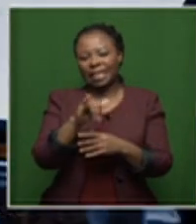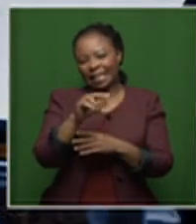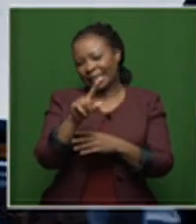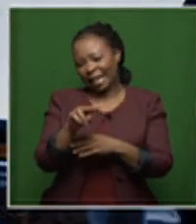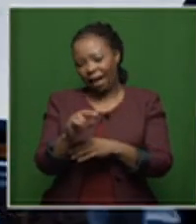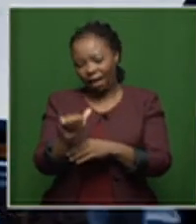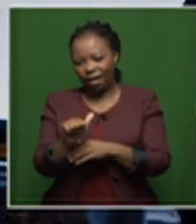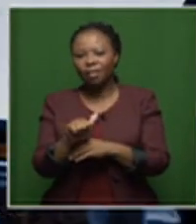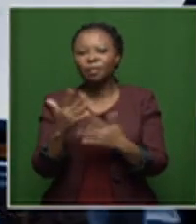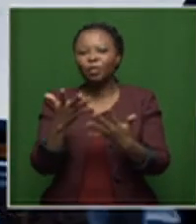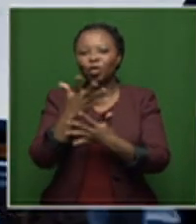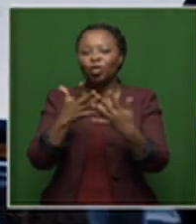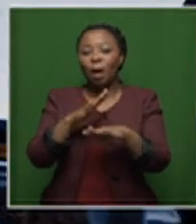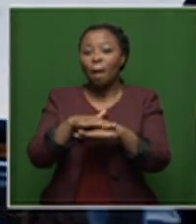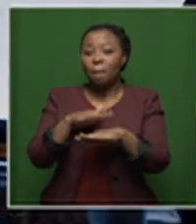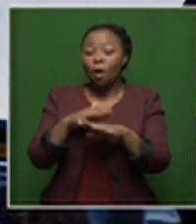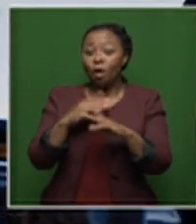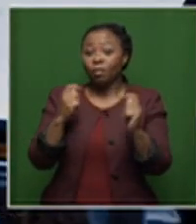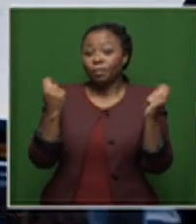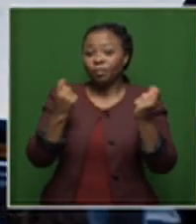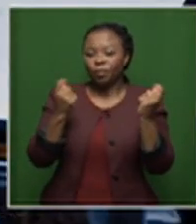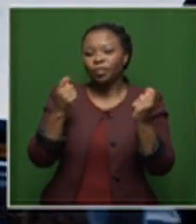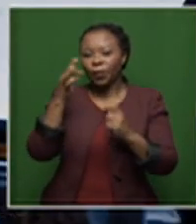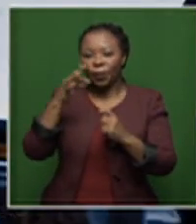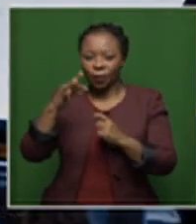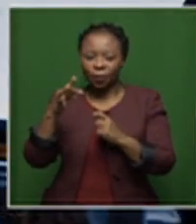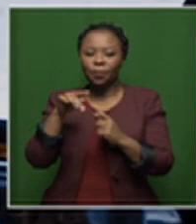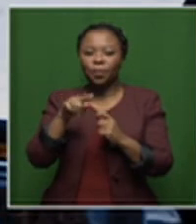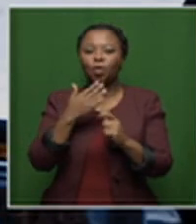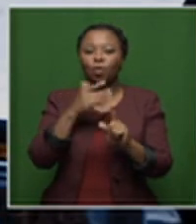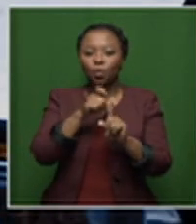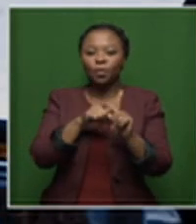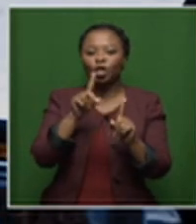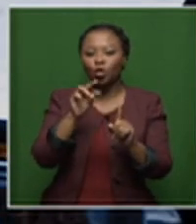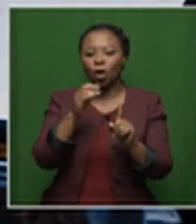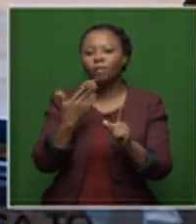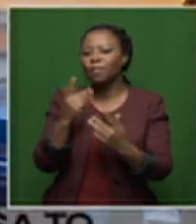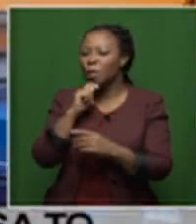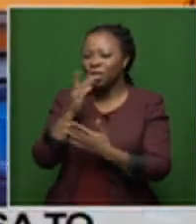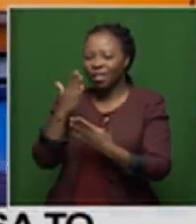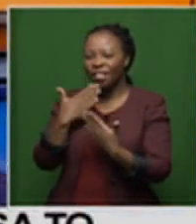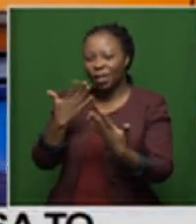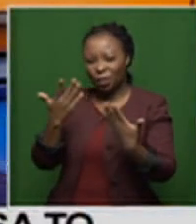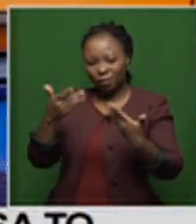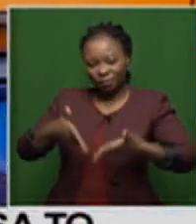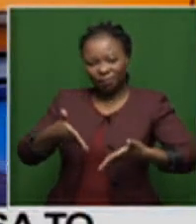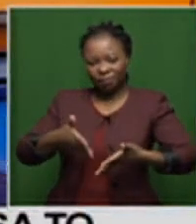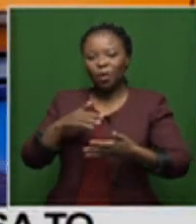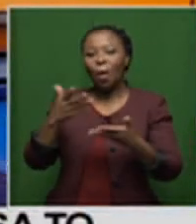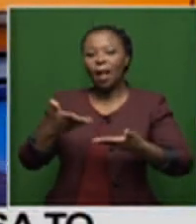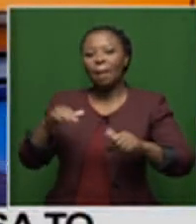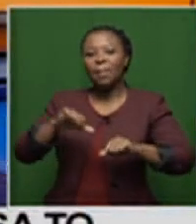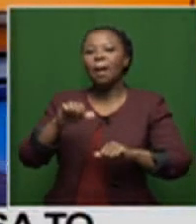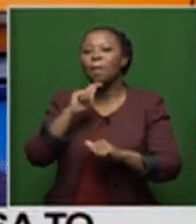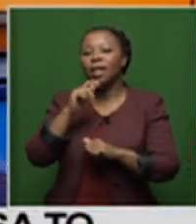Mabasa. Now, to share more on the concert, we are now joined by Don Laka. Very good morning to you, Bradon. Thank you so much for joining us. Welcome back to Morning Live.